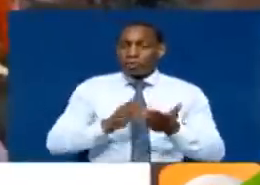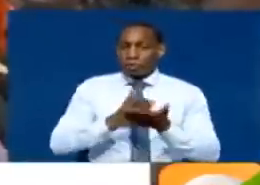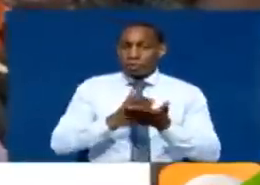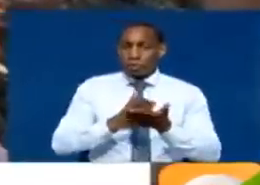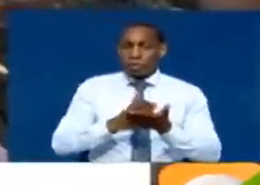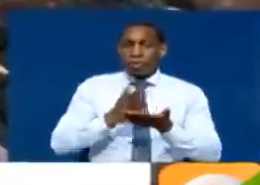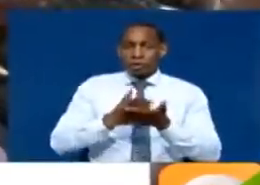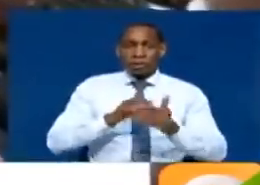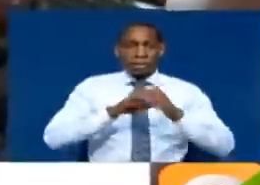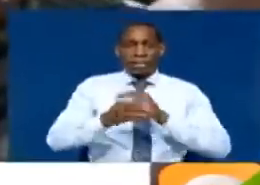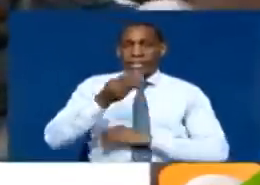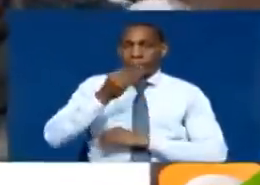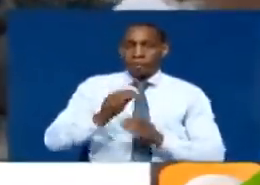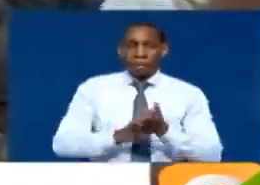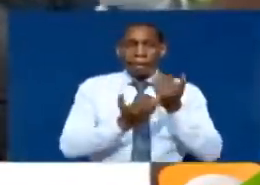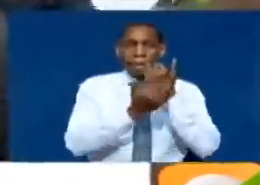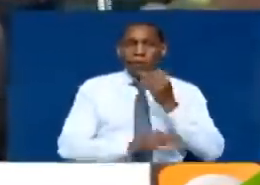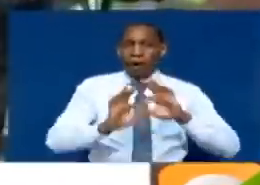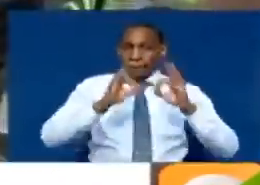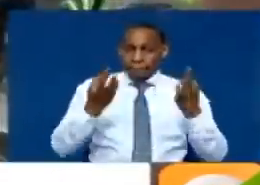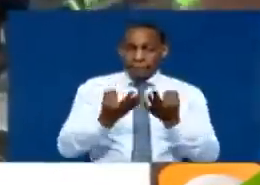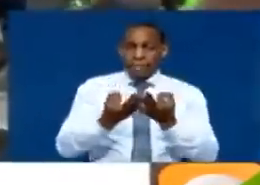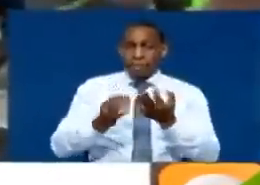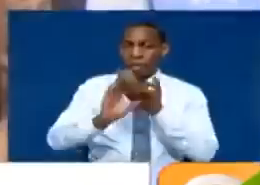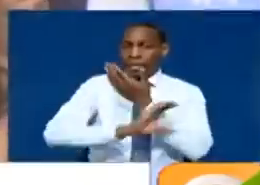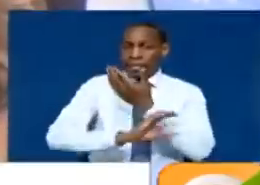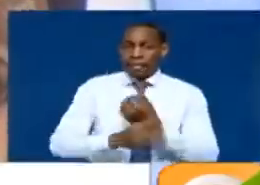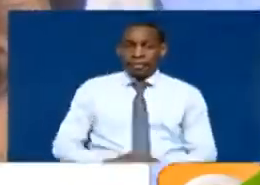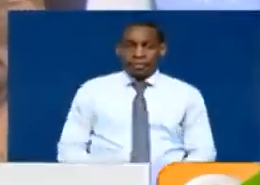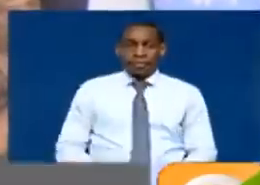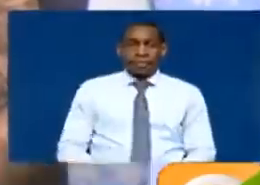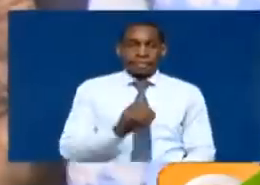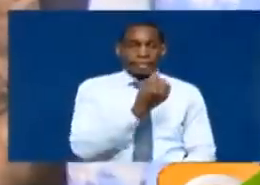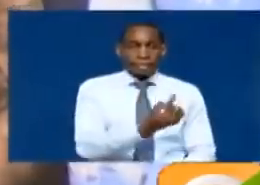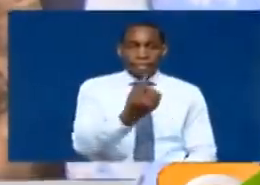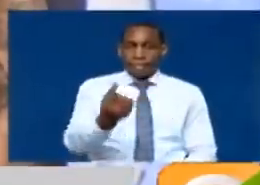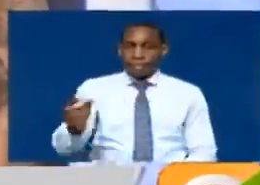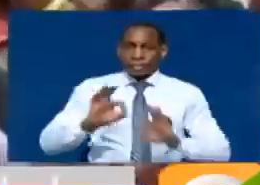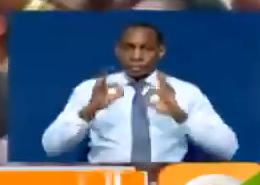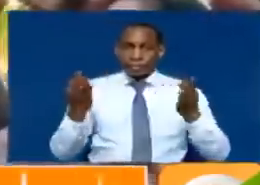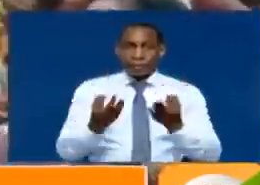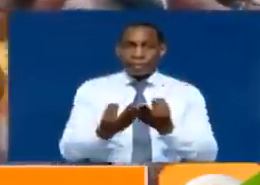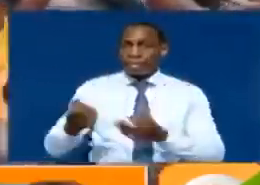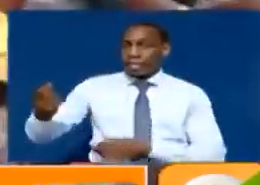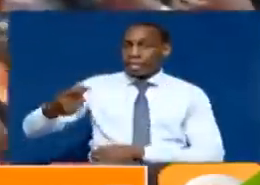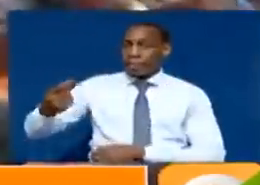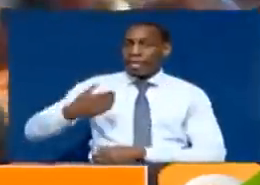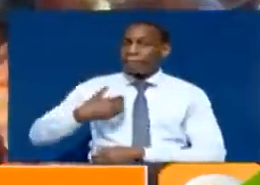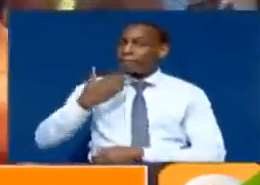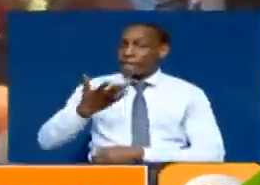will at least put food on the table for the poorest families in the country. Kila jamii ambaye hawana